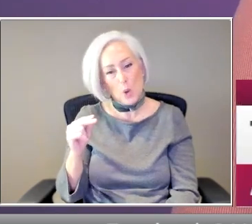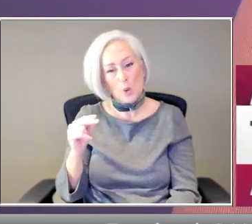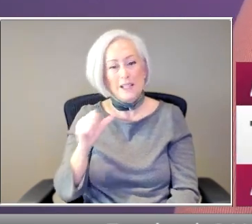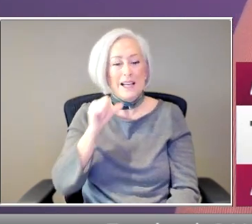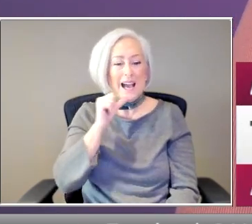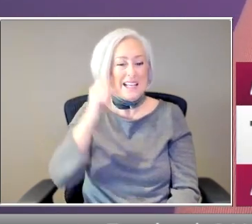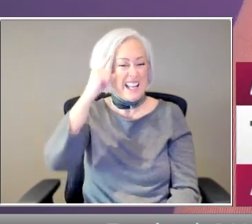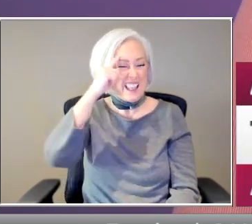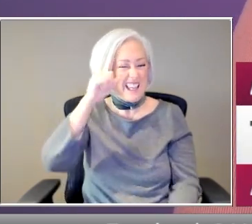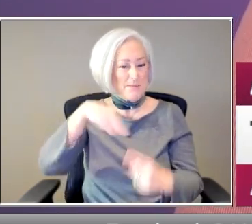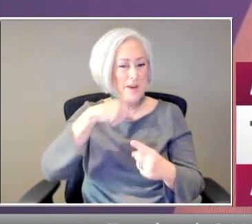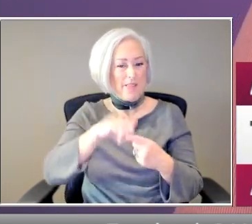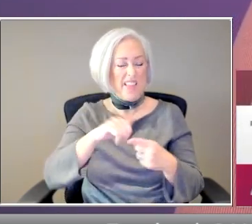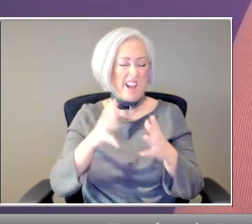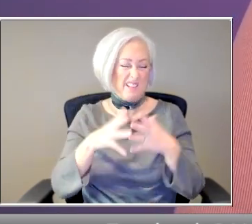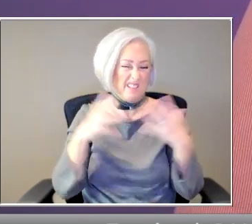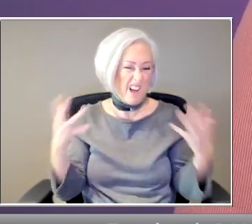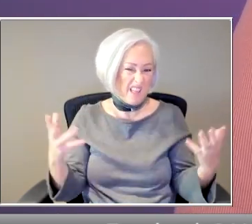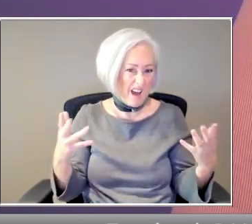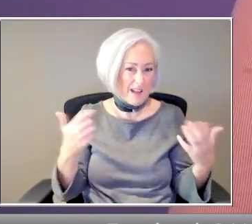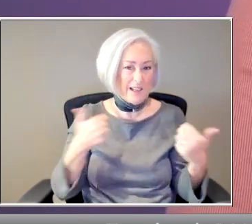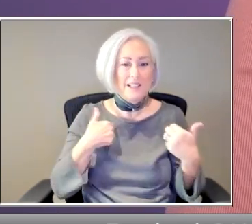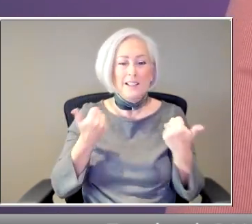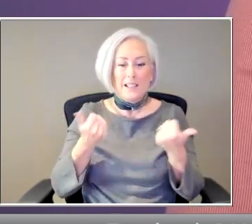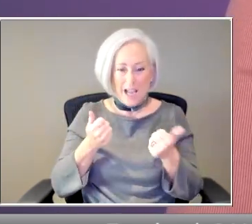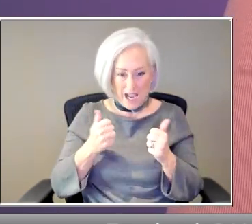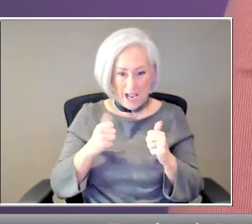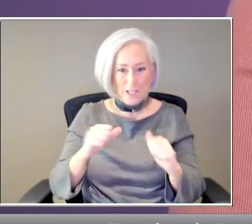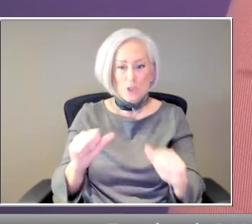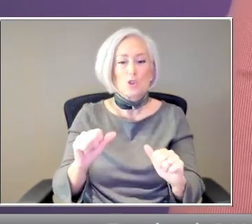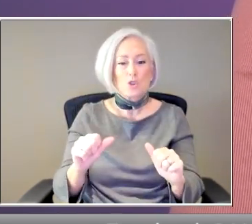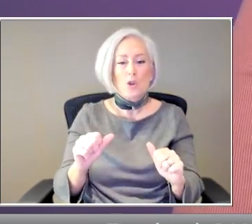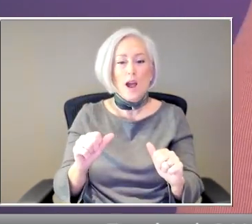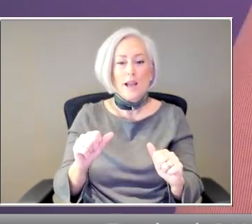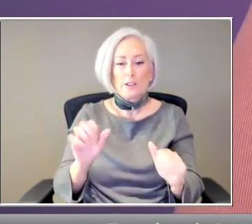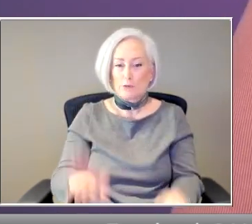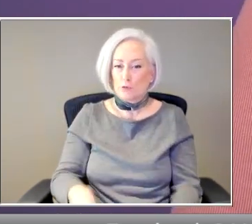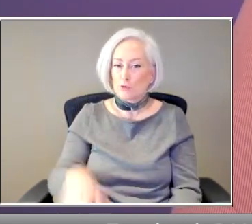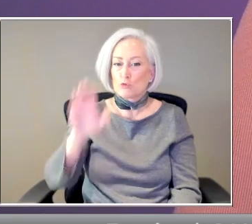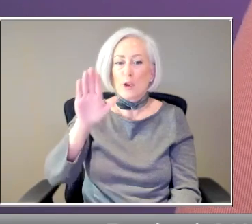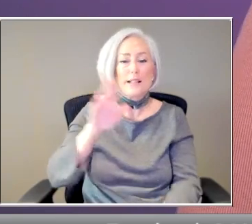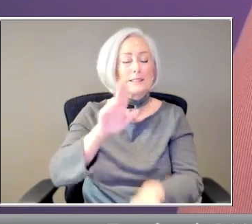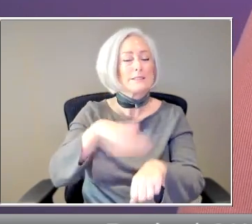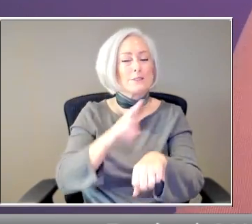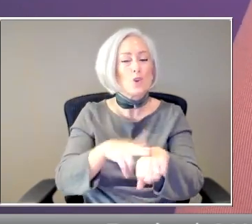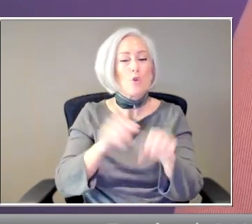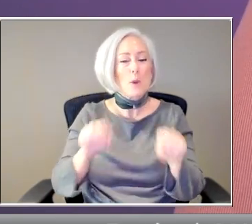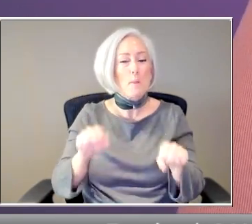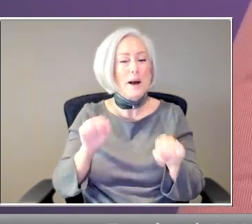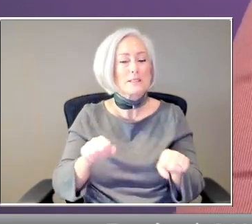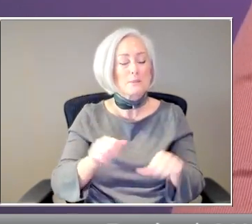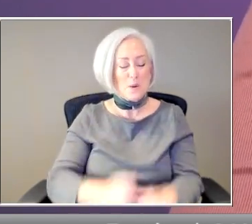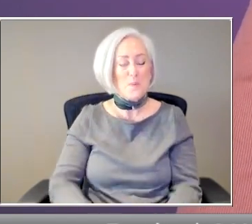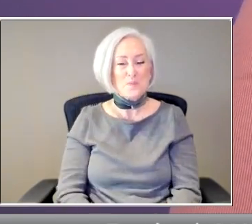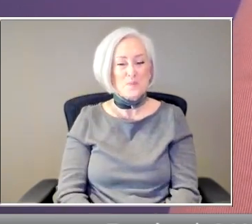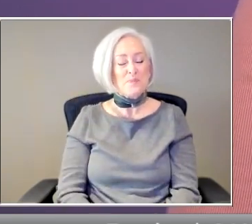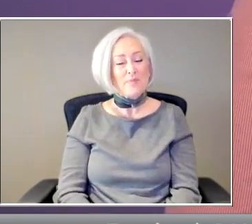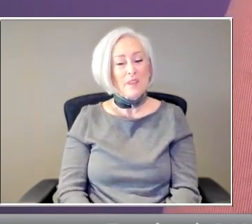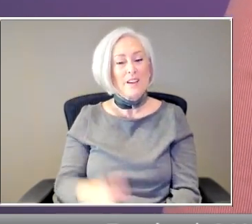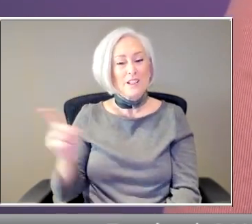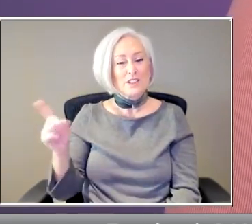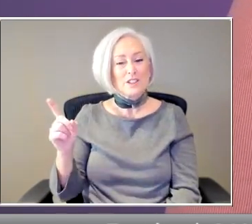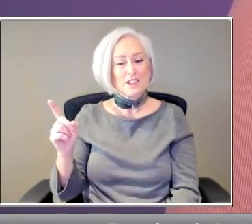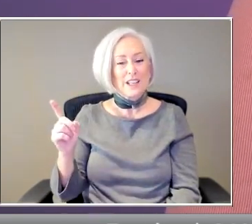much. You know, I tried to just raise her as normal as I could. And she calls me her rock,